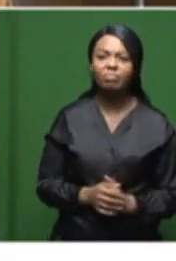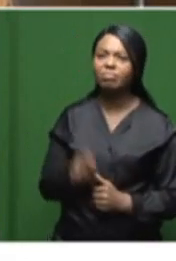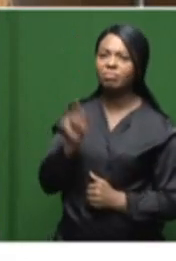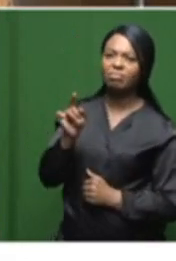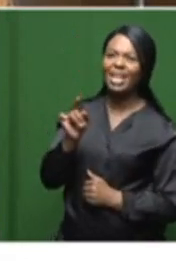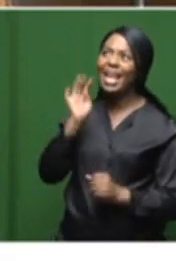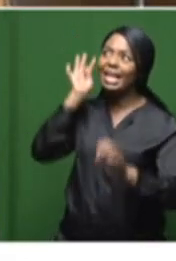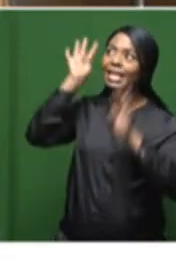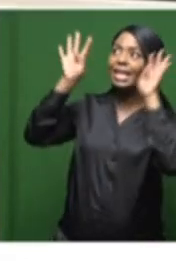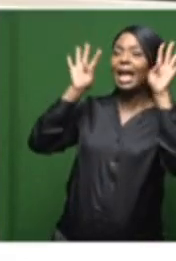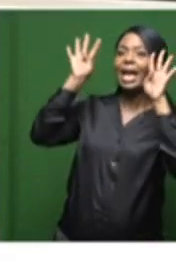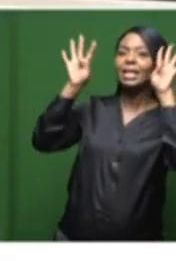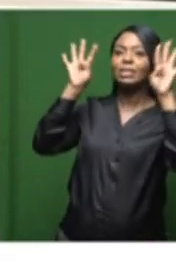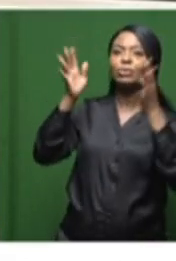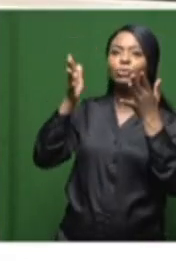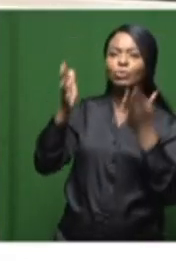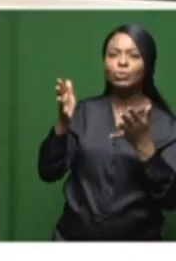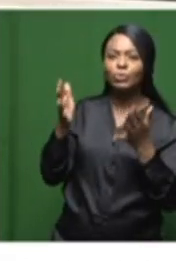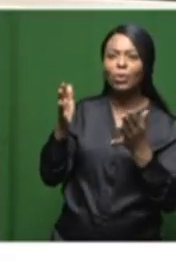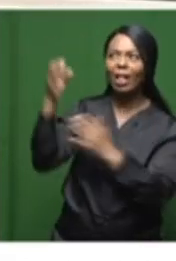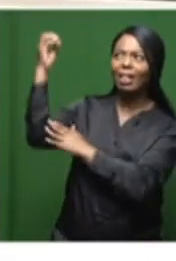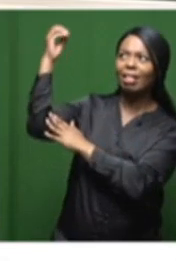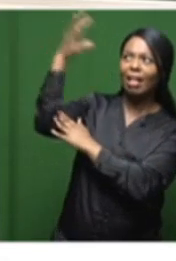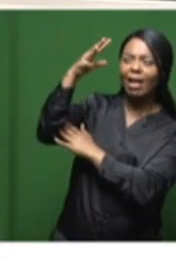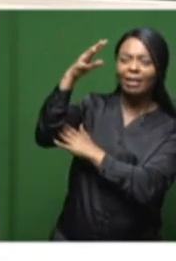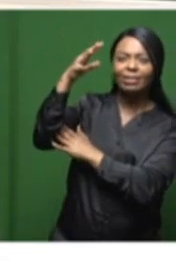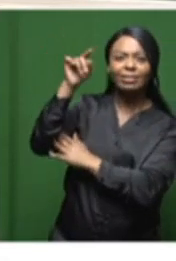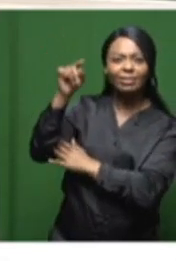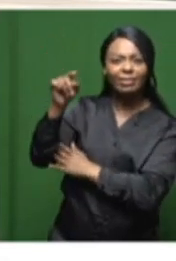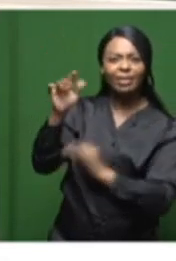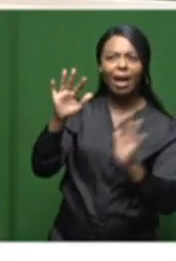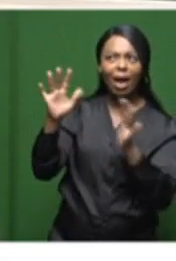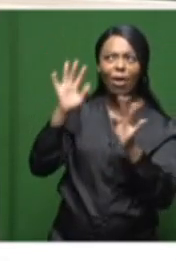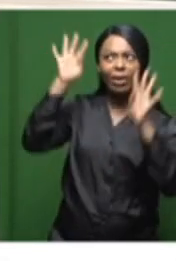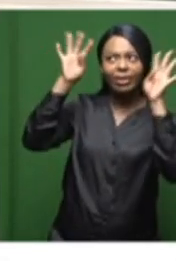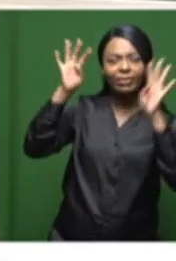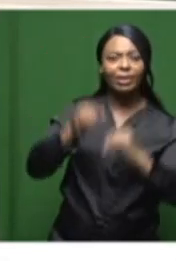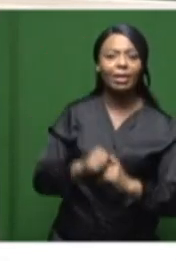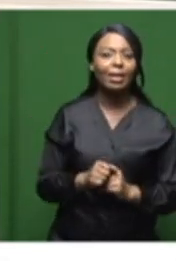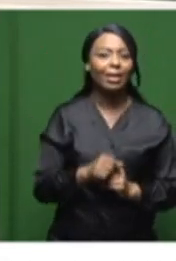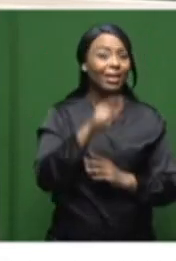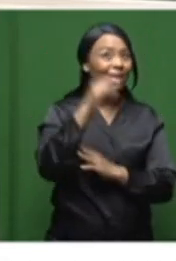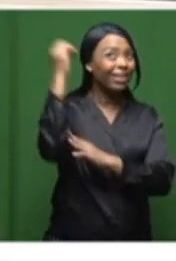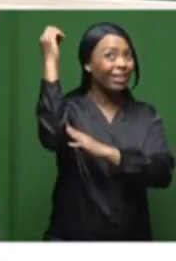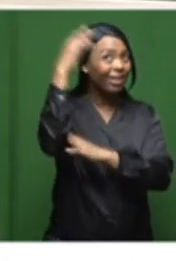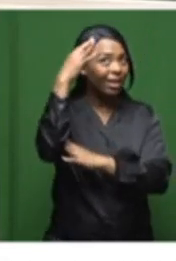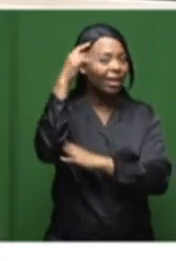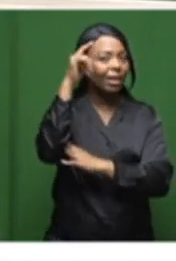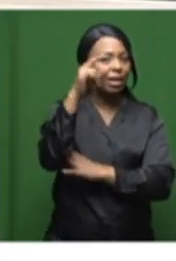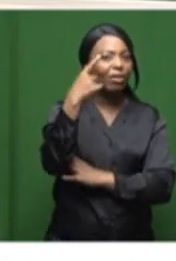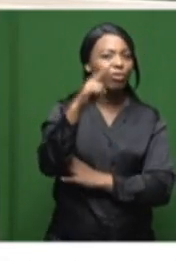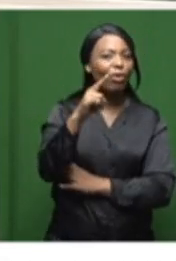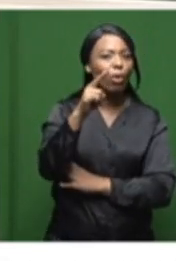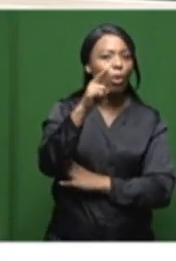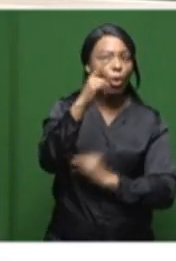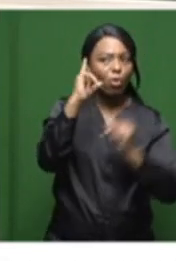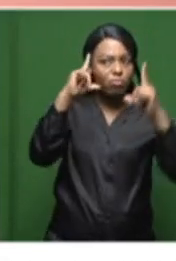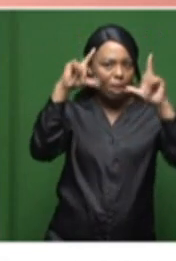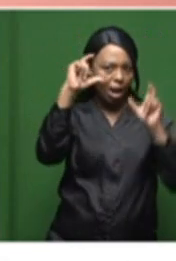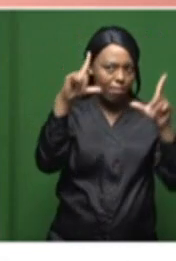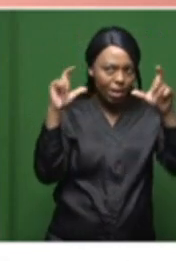in the same light as? In the same light as light in itself. I think specifically for photography,